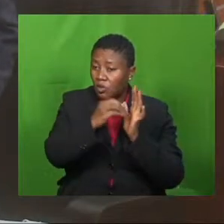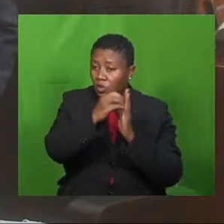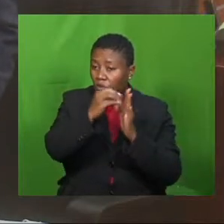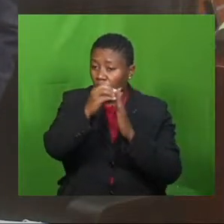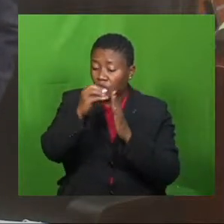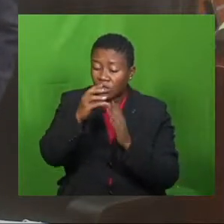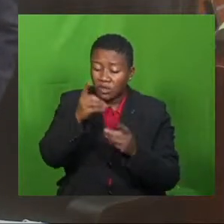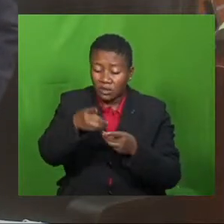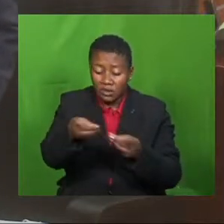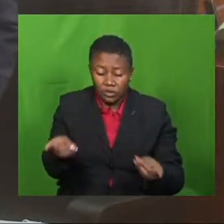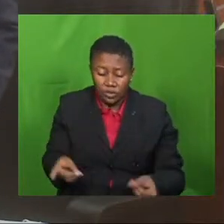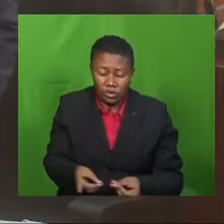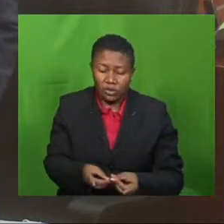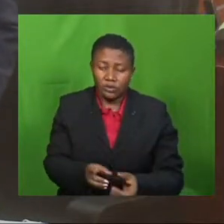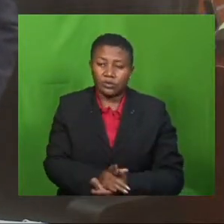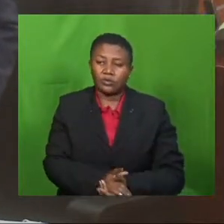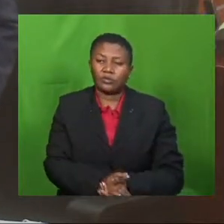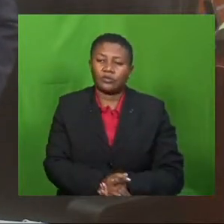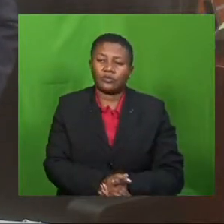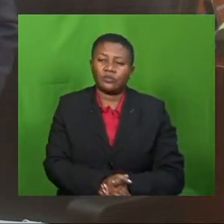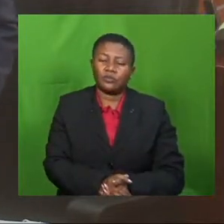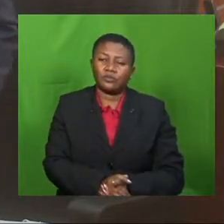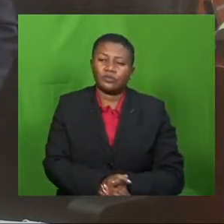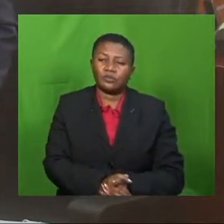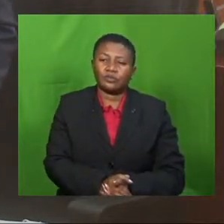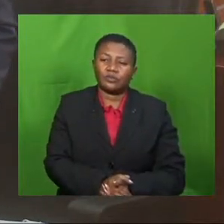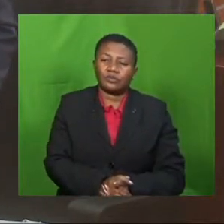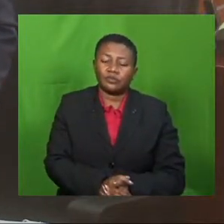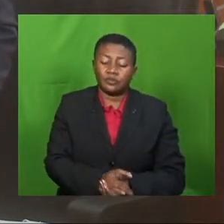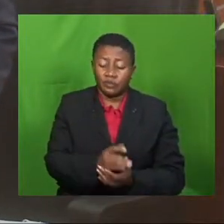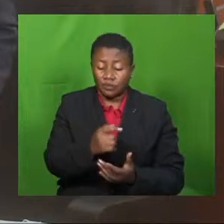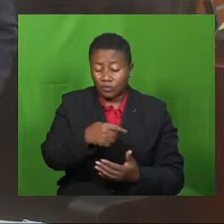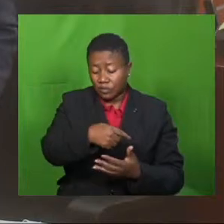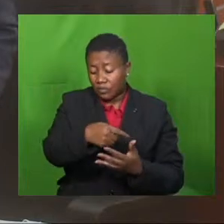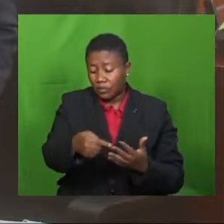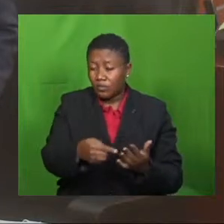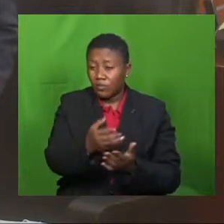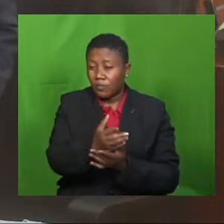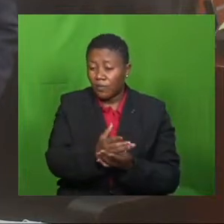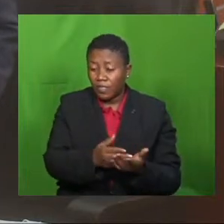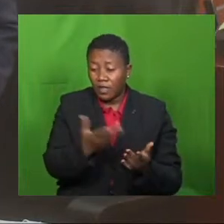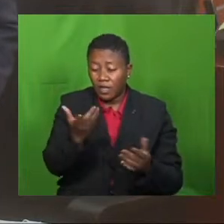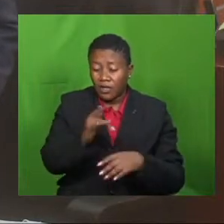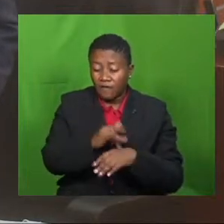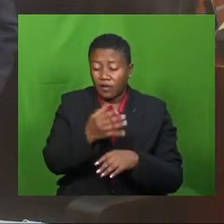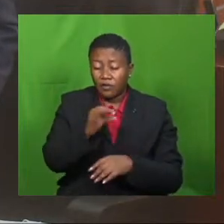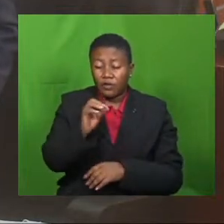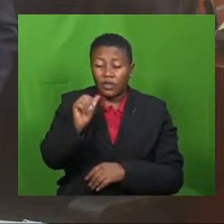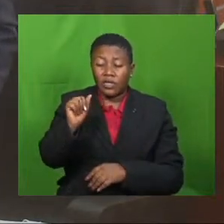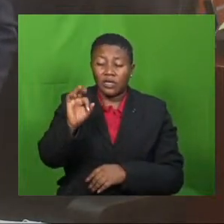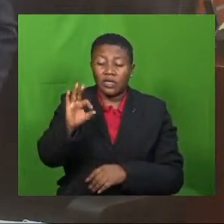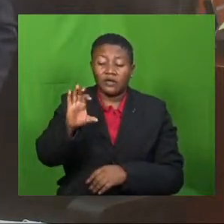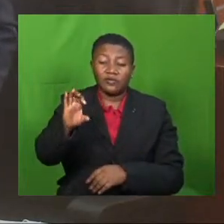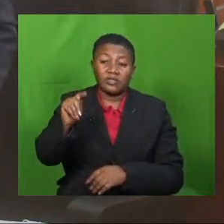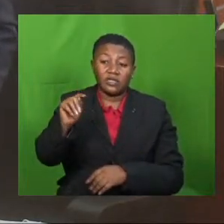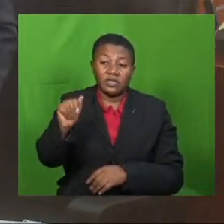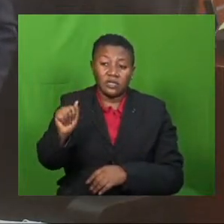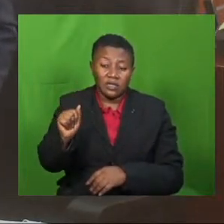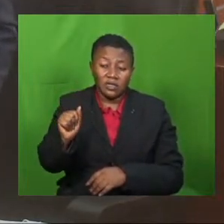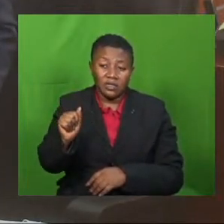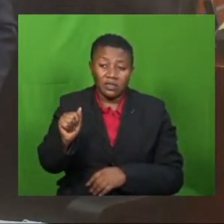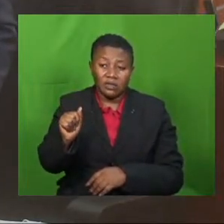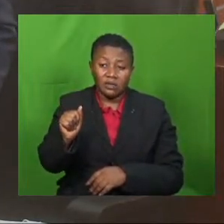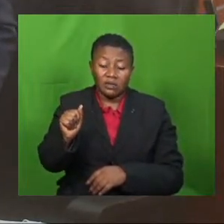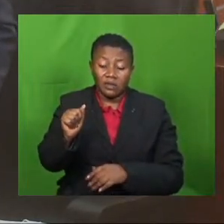developed equitably. Mr. Speaker, these are some of the benefits of the intra-African trade and some of the functions that